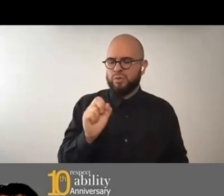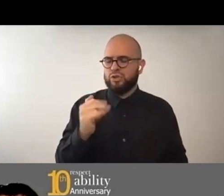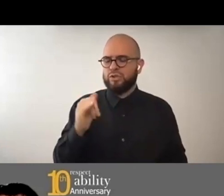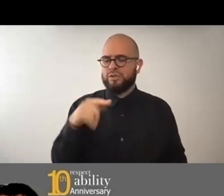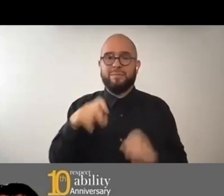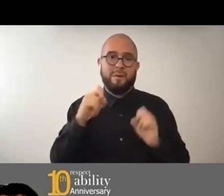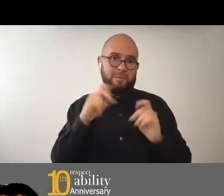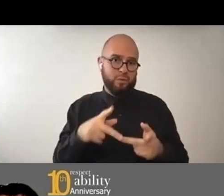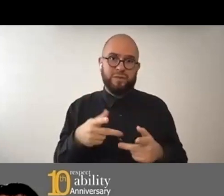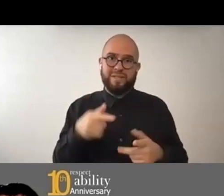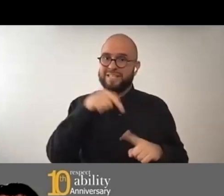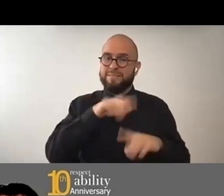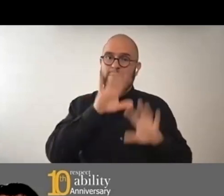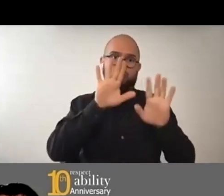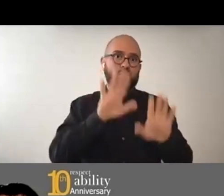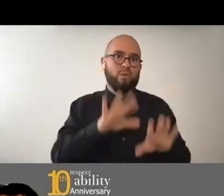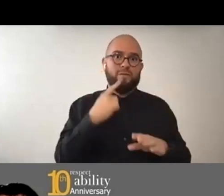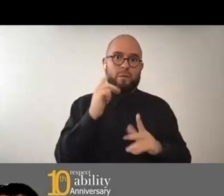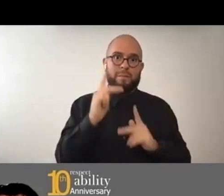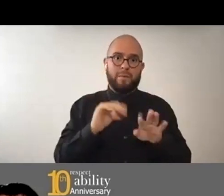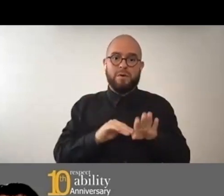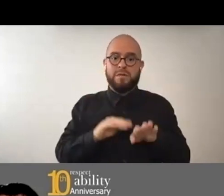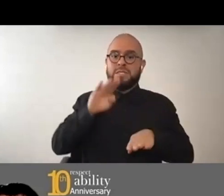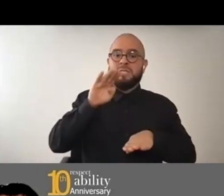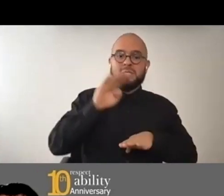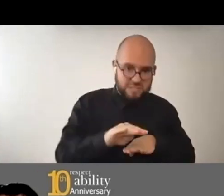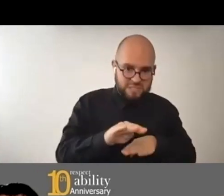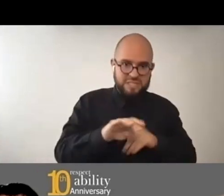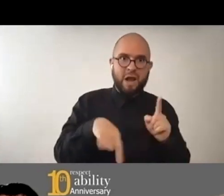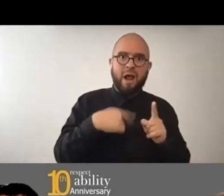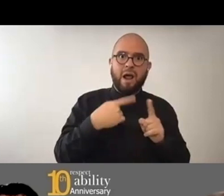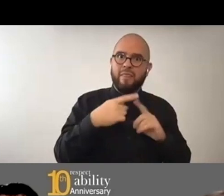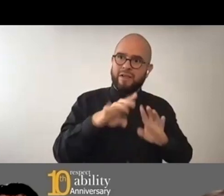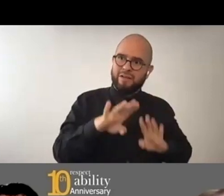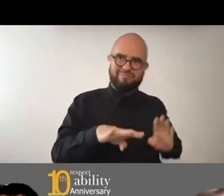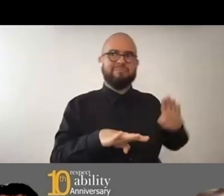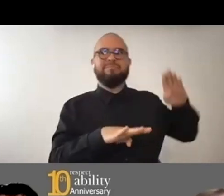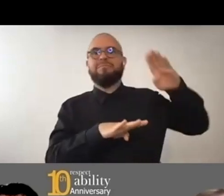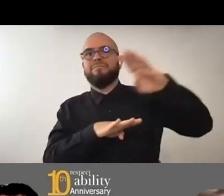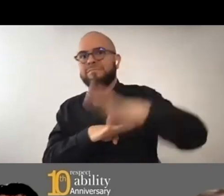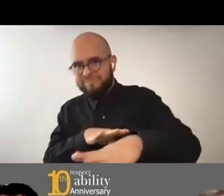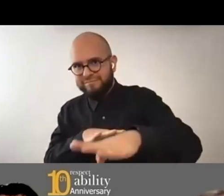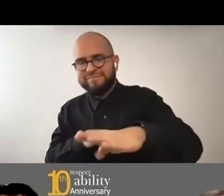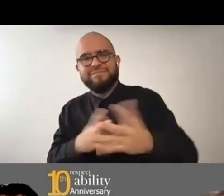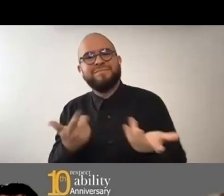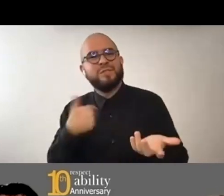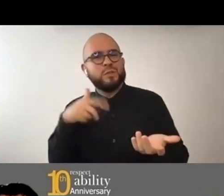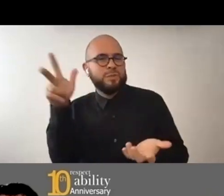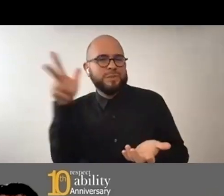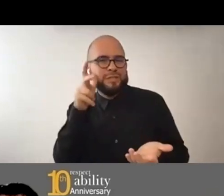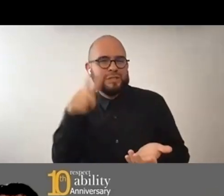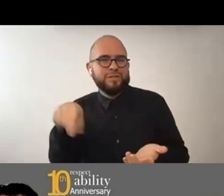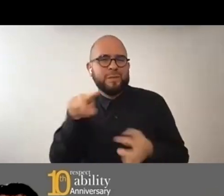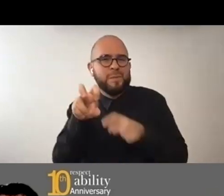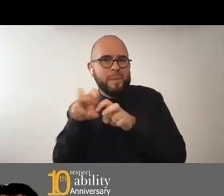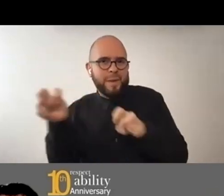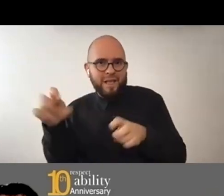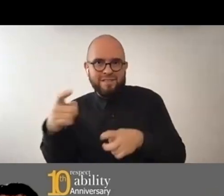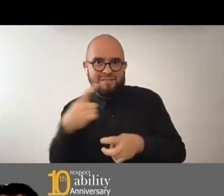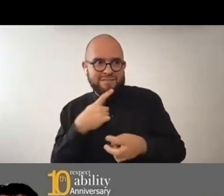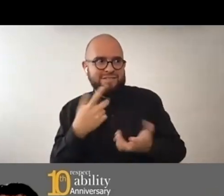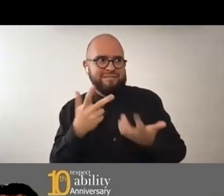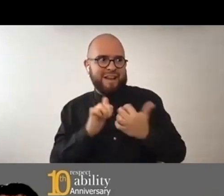people. Fellowships and internships are things that we've heard from all of our panelists as ways to get into the jobs that